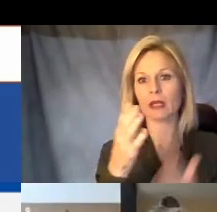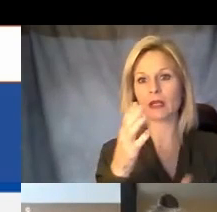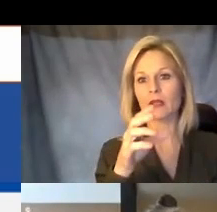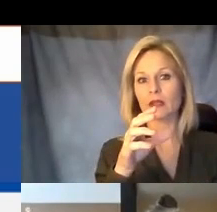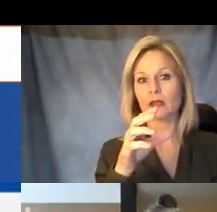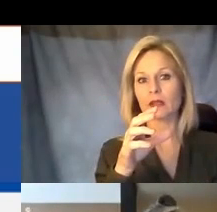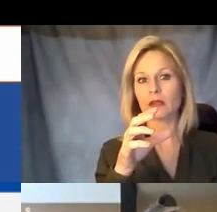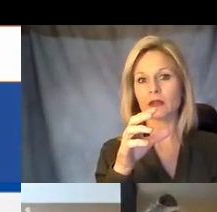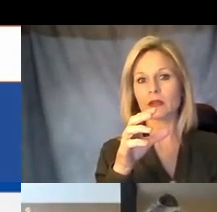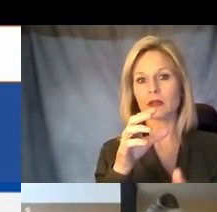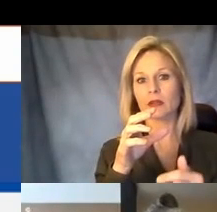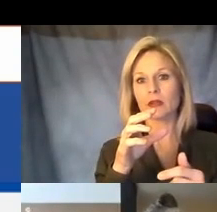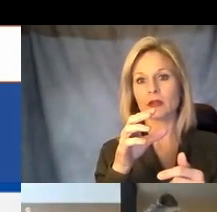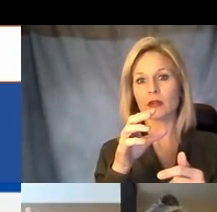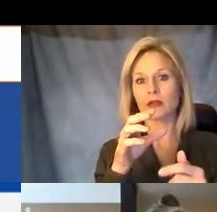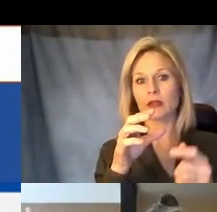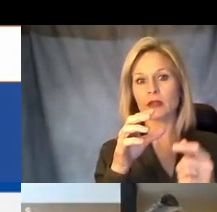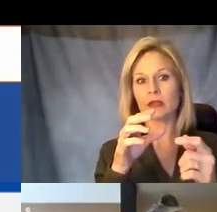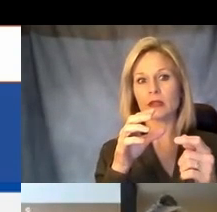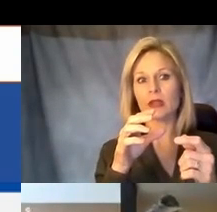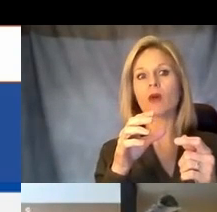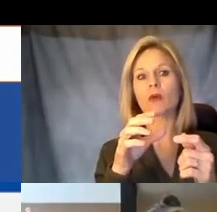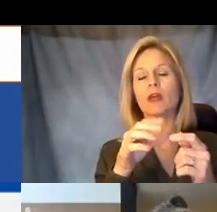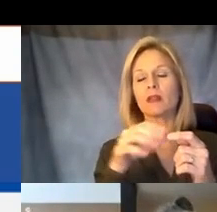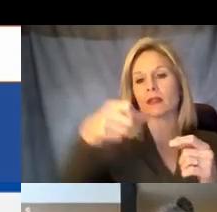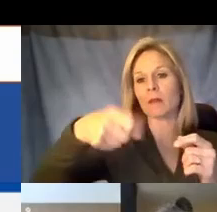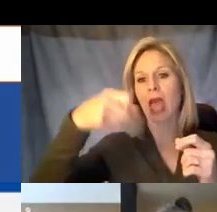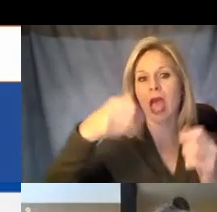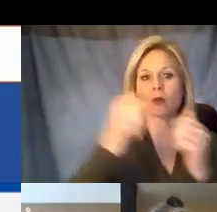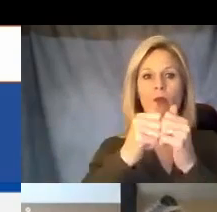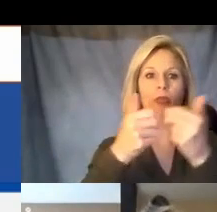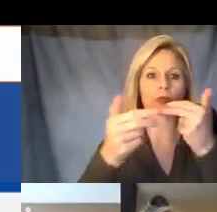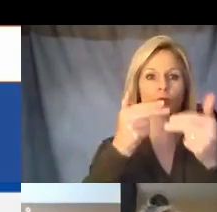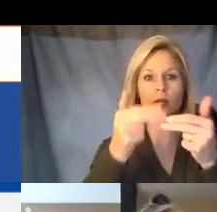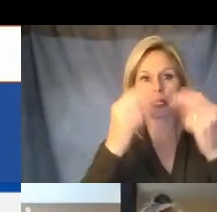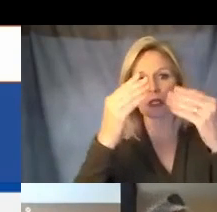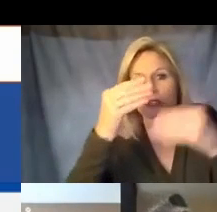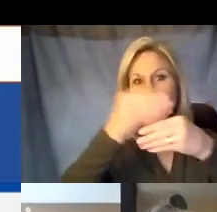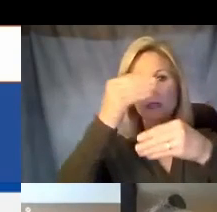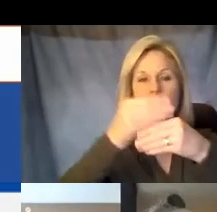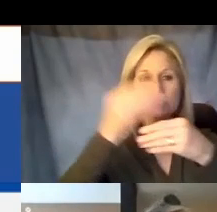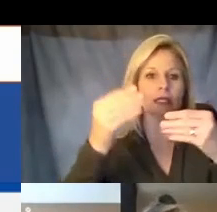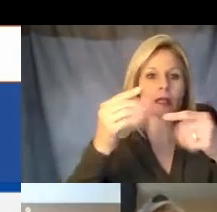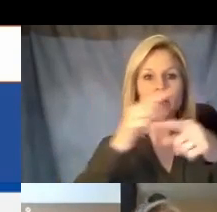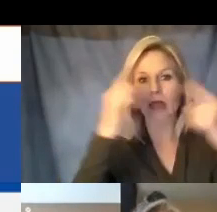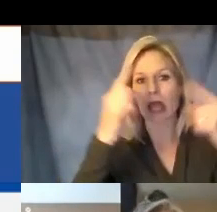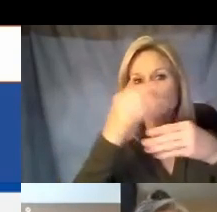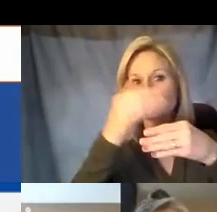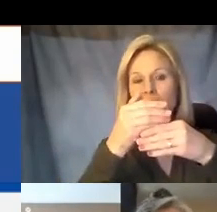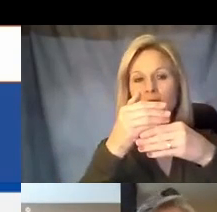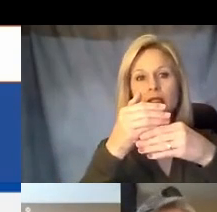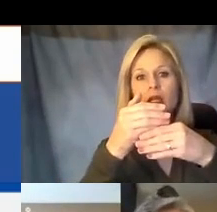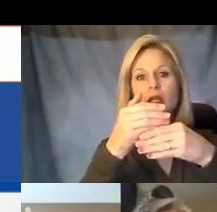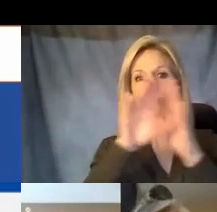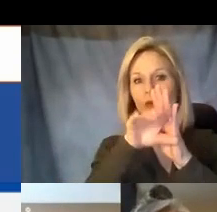have the background drops, the green screen and blue screen or black screen and white screen for filming, because